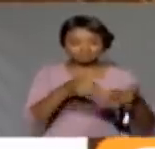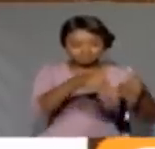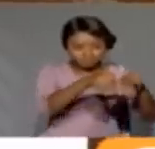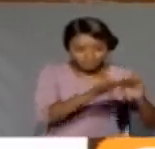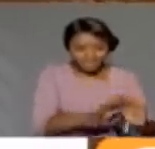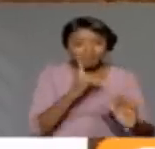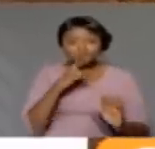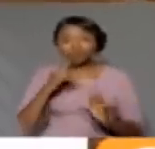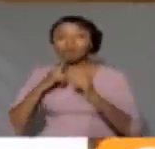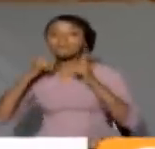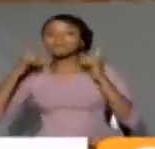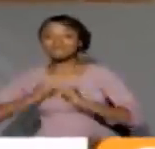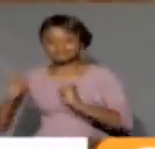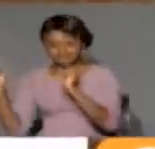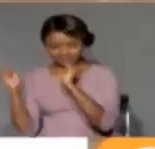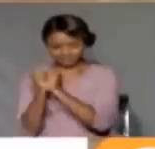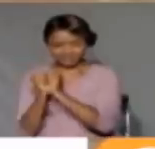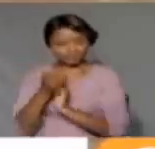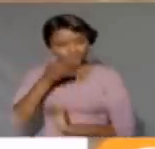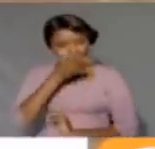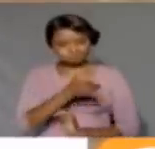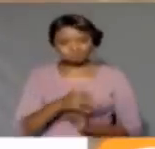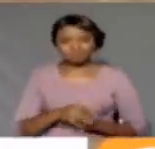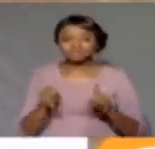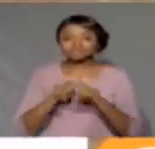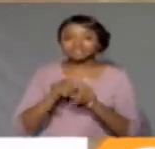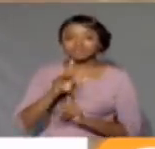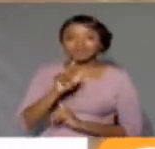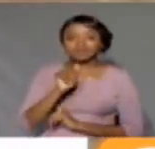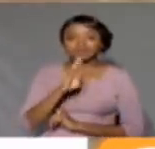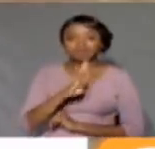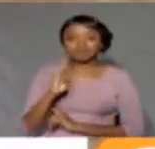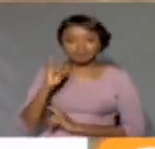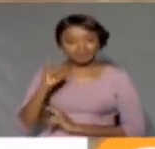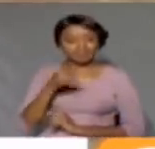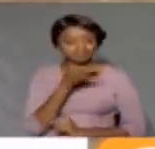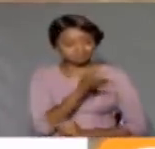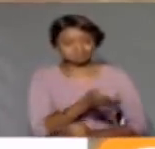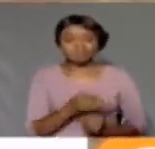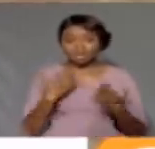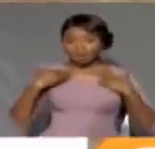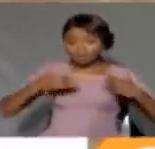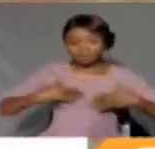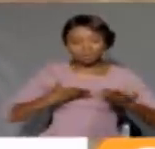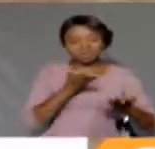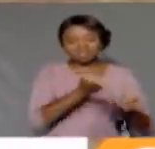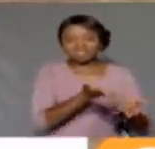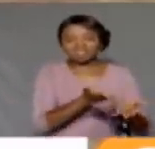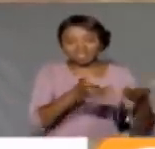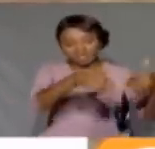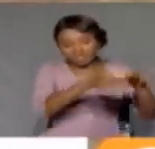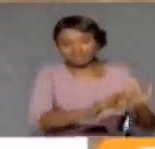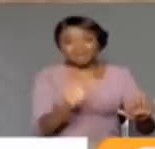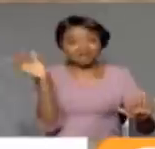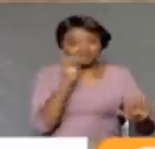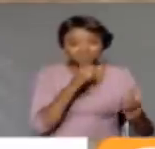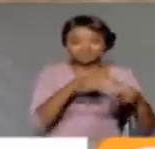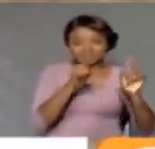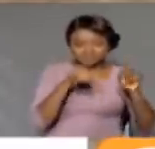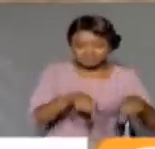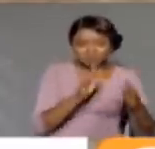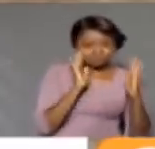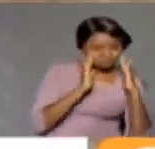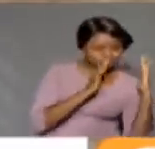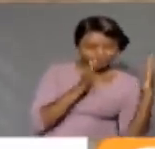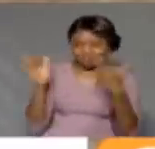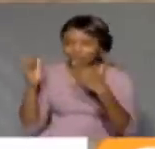10 priests and a rabbi. With the body lowered 6 feet under, now focus shifts to the courts where the prosecution